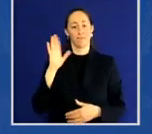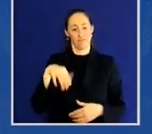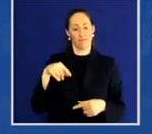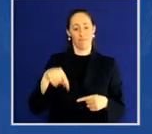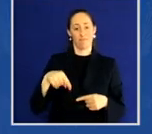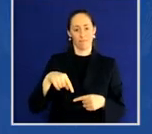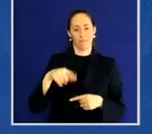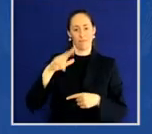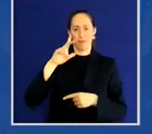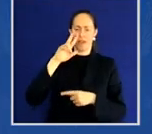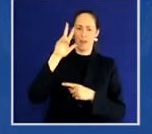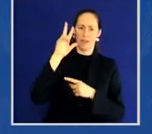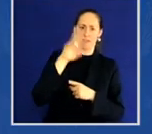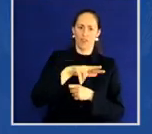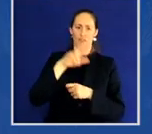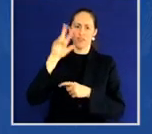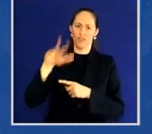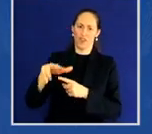Blake,